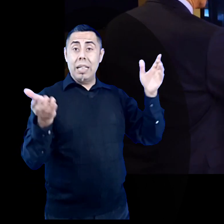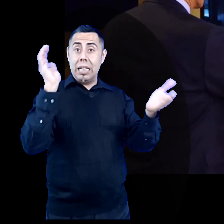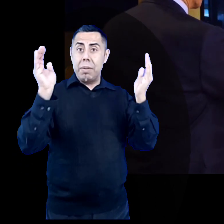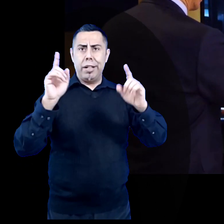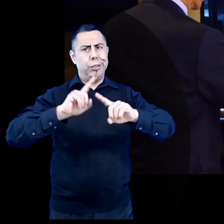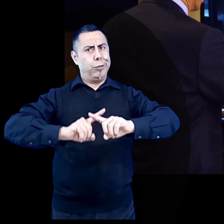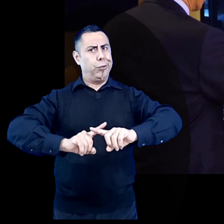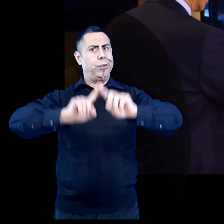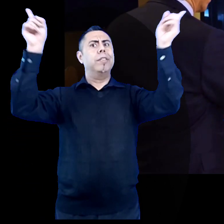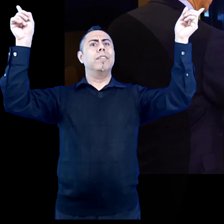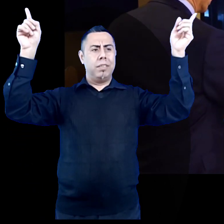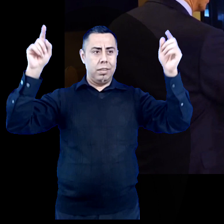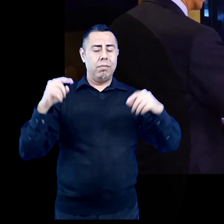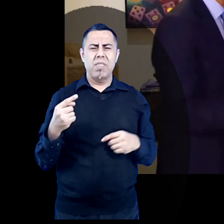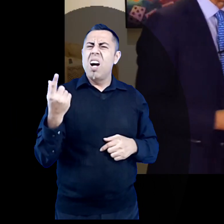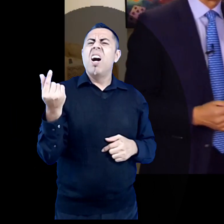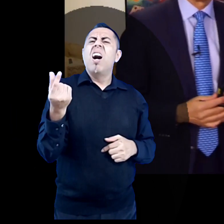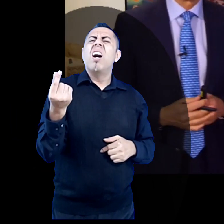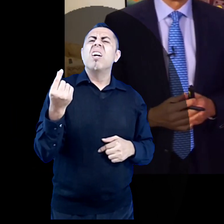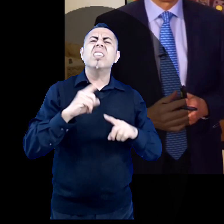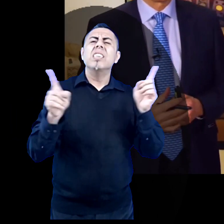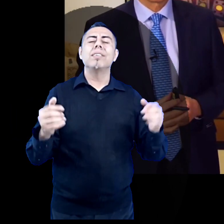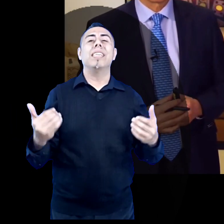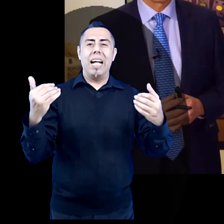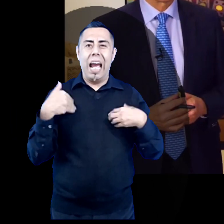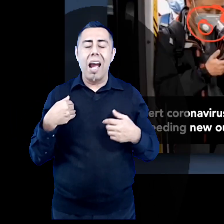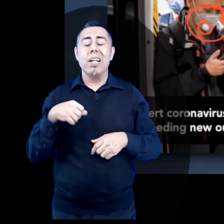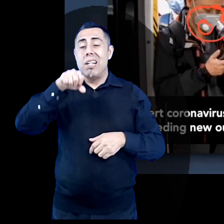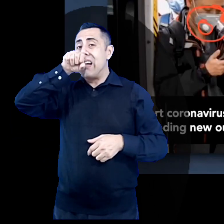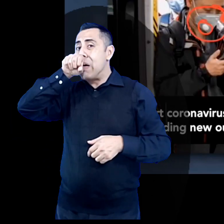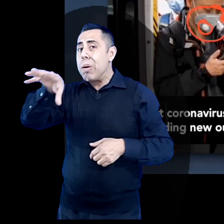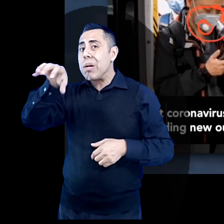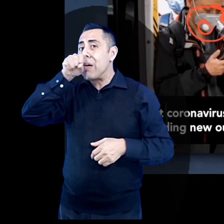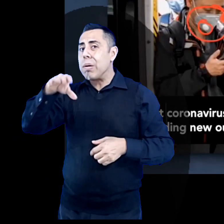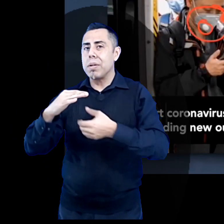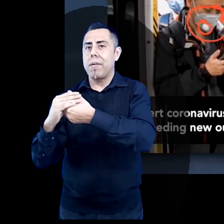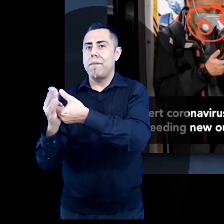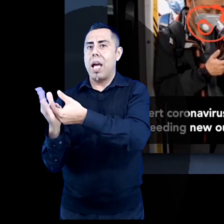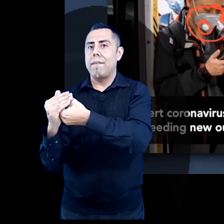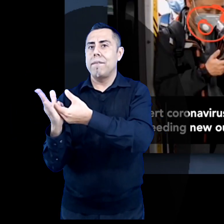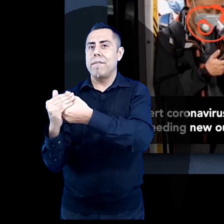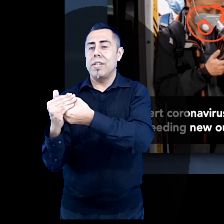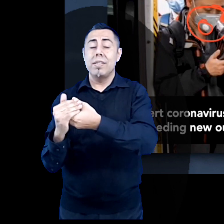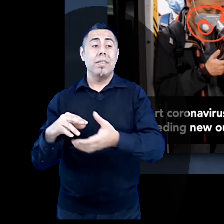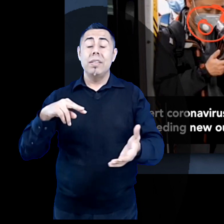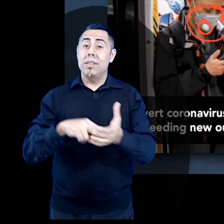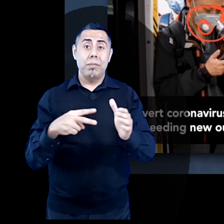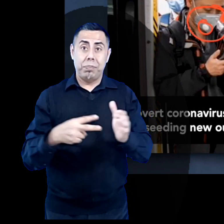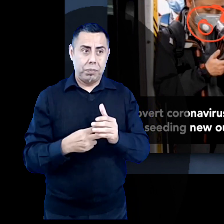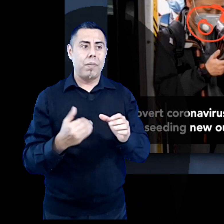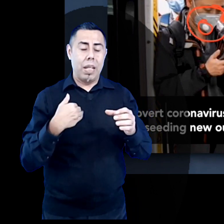between this person's mask, and the difference is this exhalation valve. What this means is that in